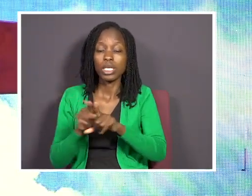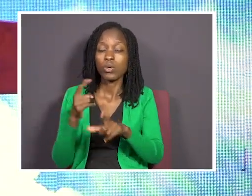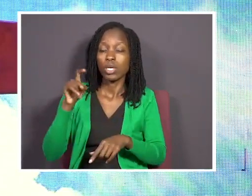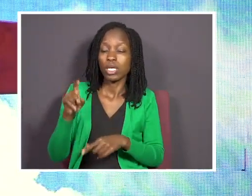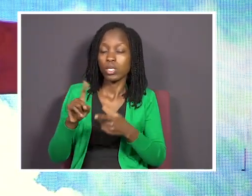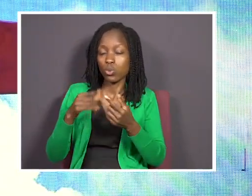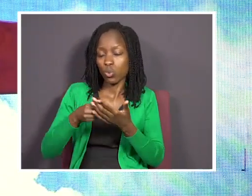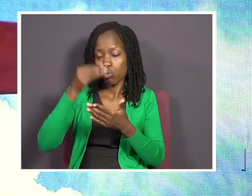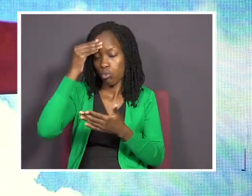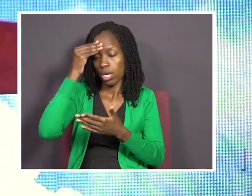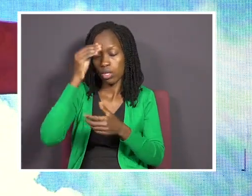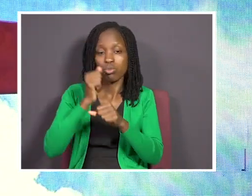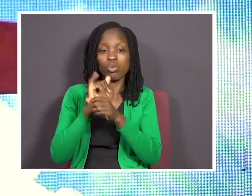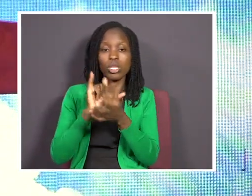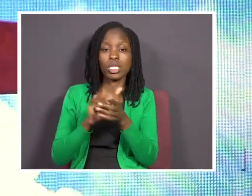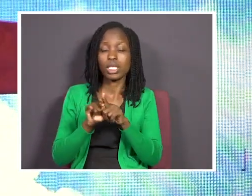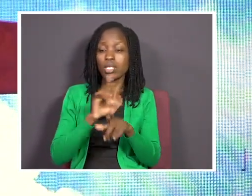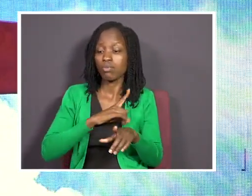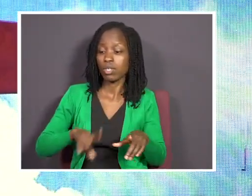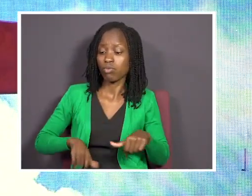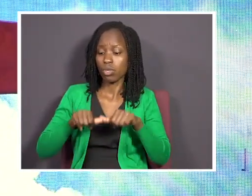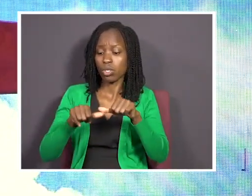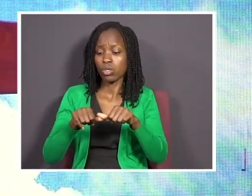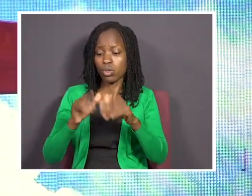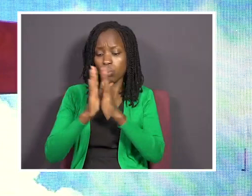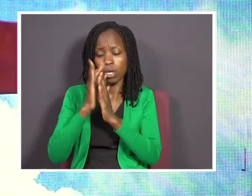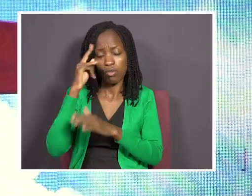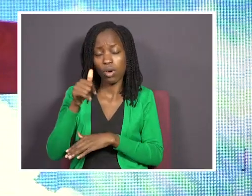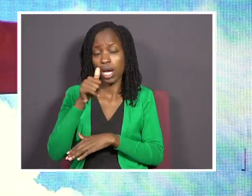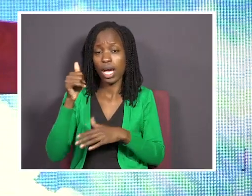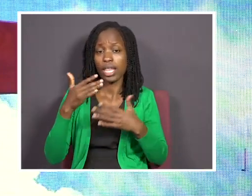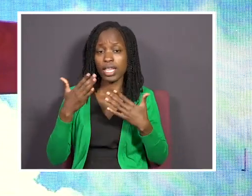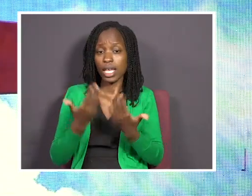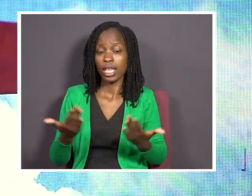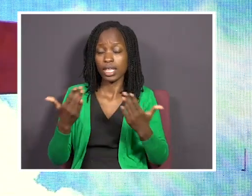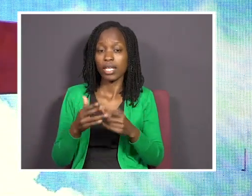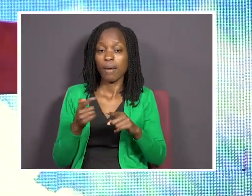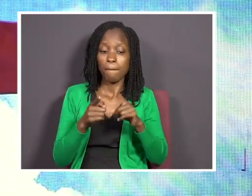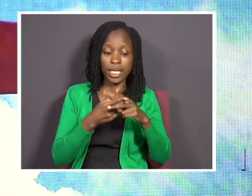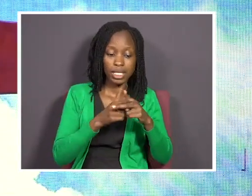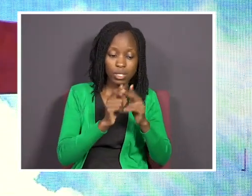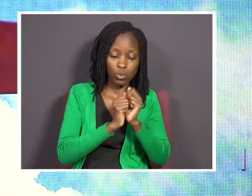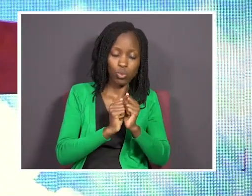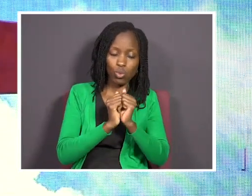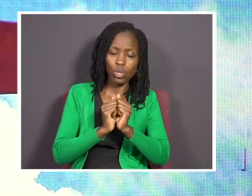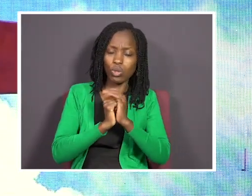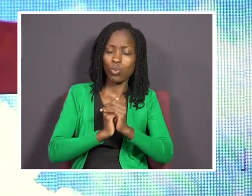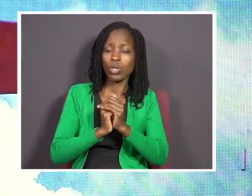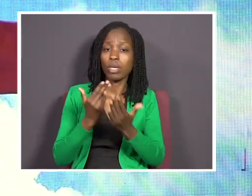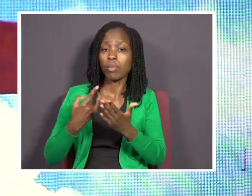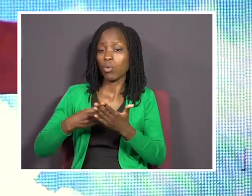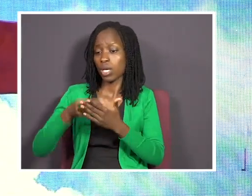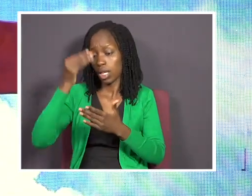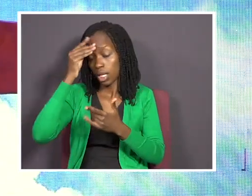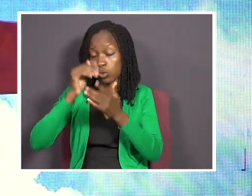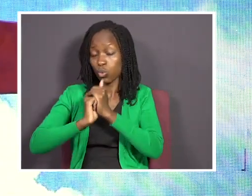And we need to learn to do this. David continues to pray for other things thereafter, but he starts with worship. May we